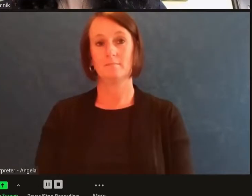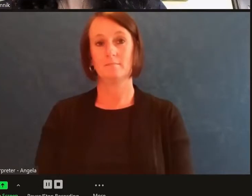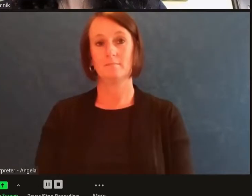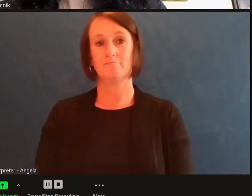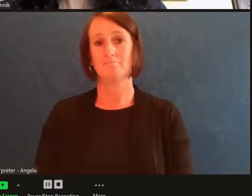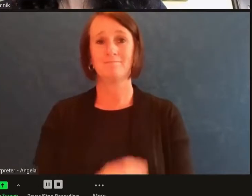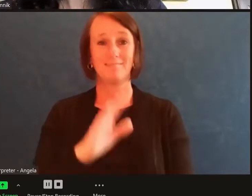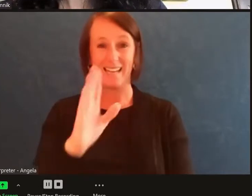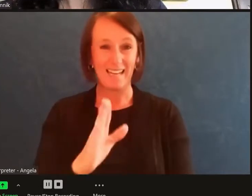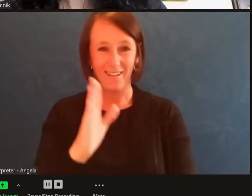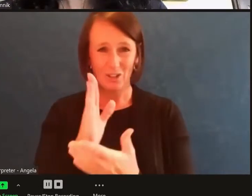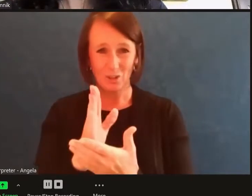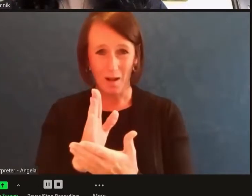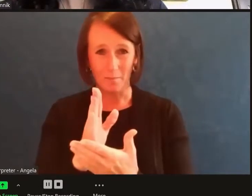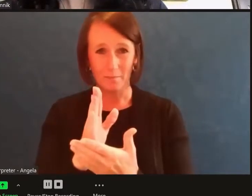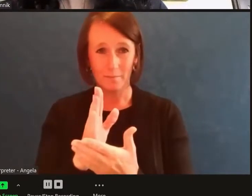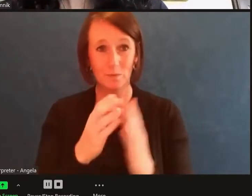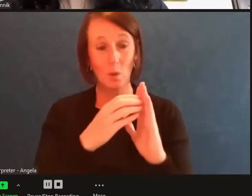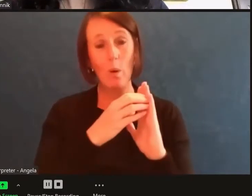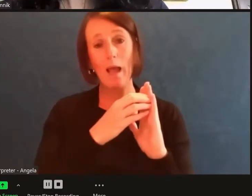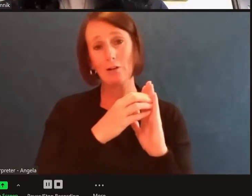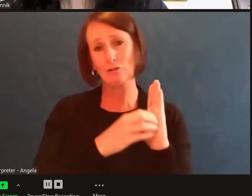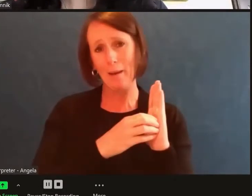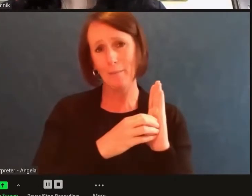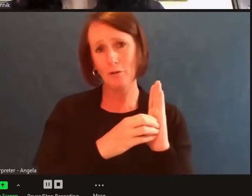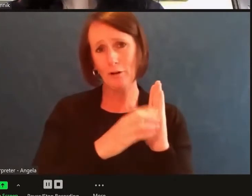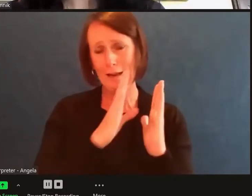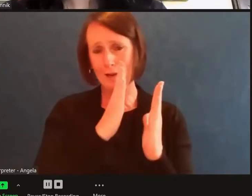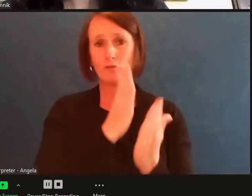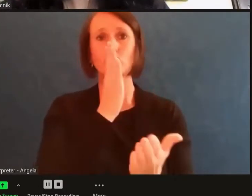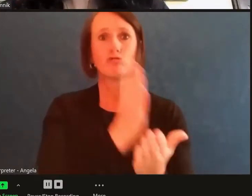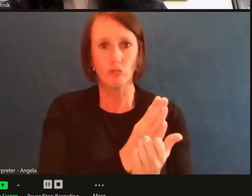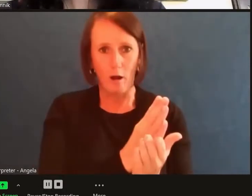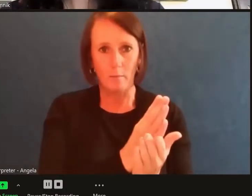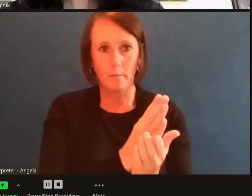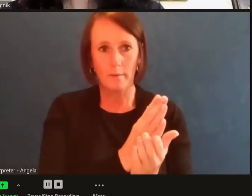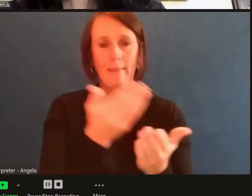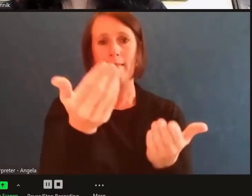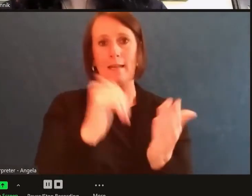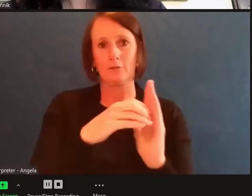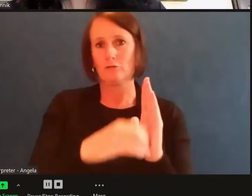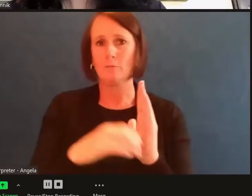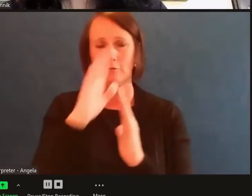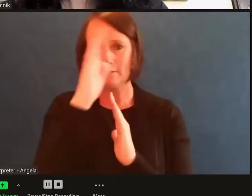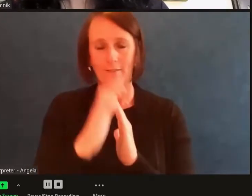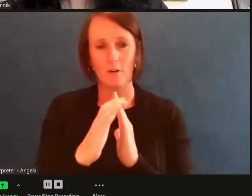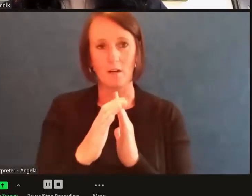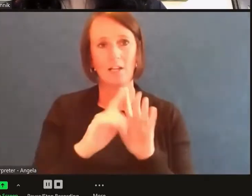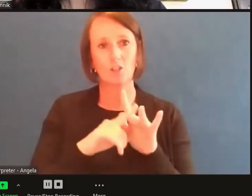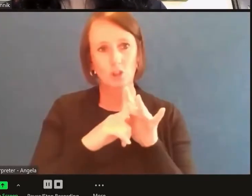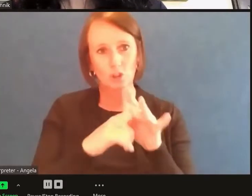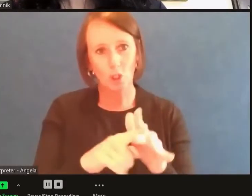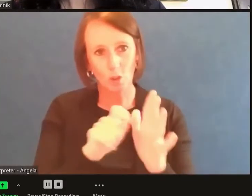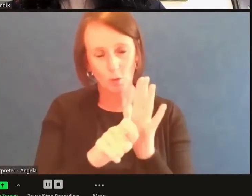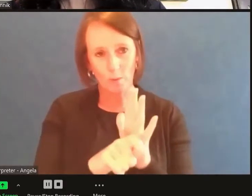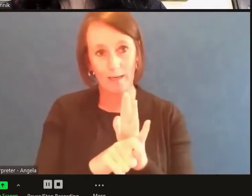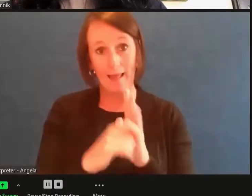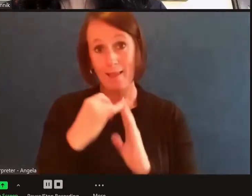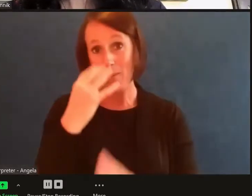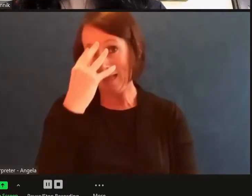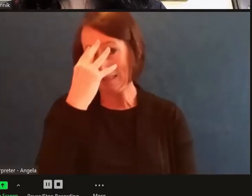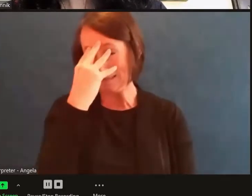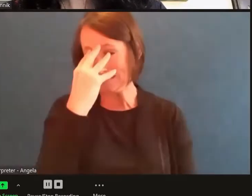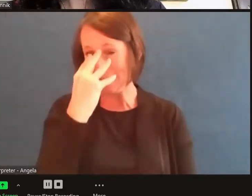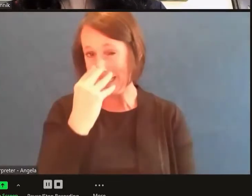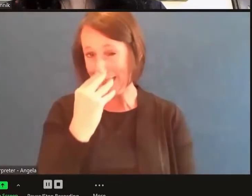at the end of a chapter. I always write slightly into the next chapter, even a paragraph or half a page. And then when I go to sleep, that story just